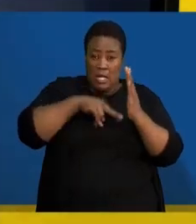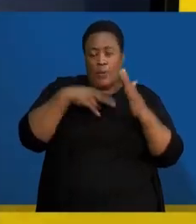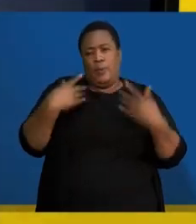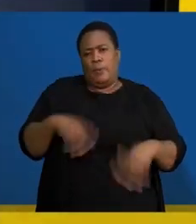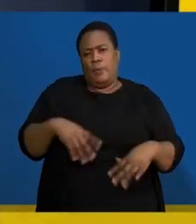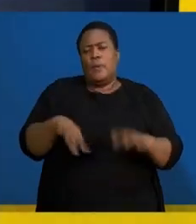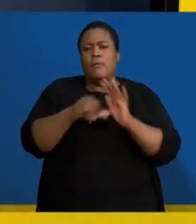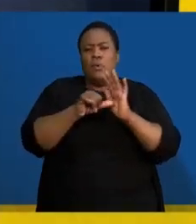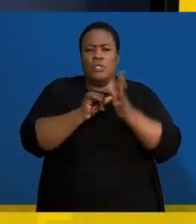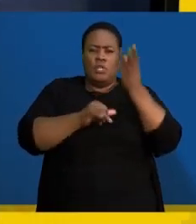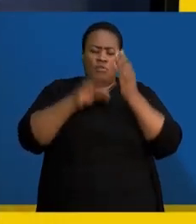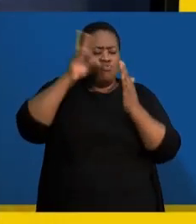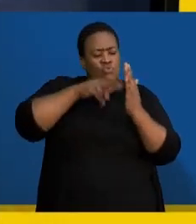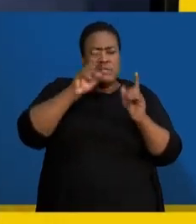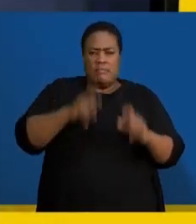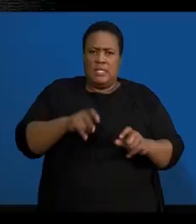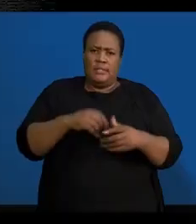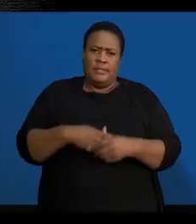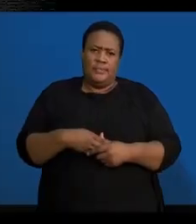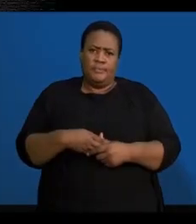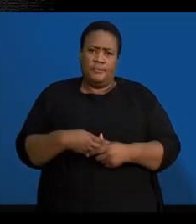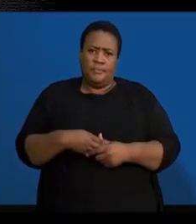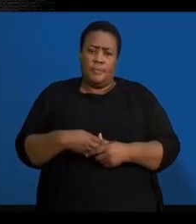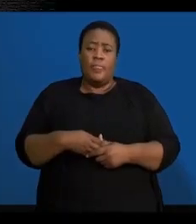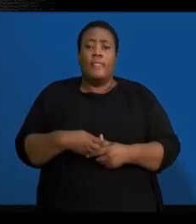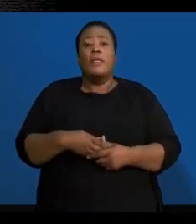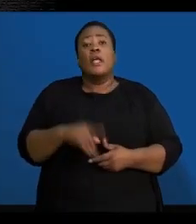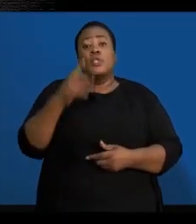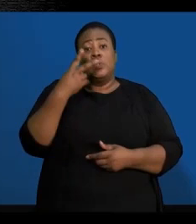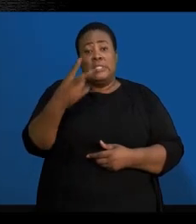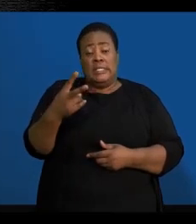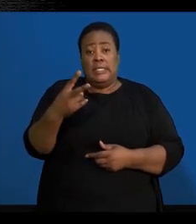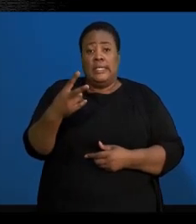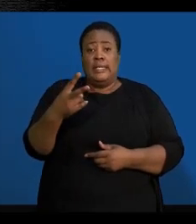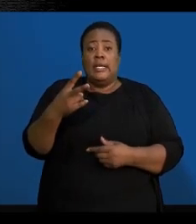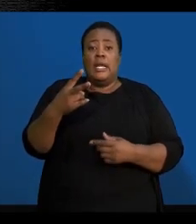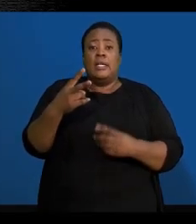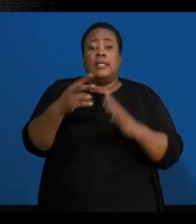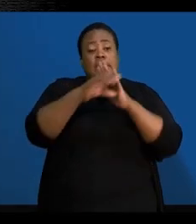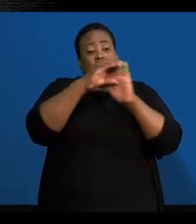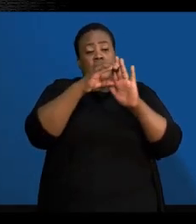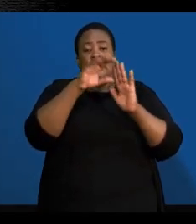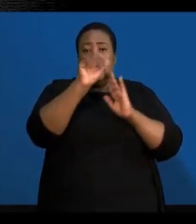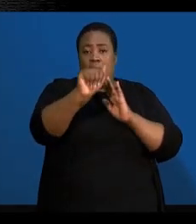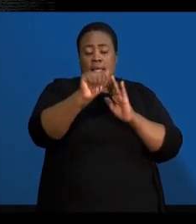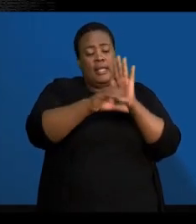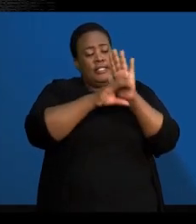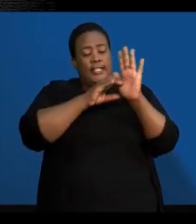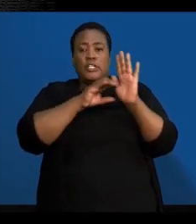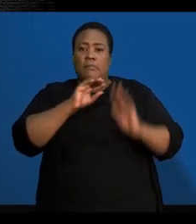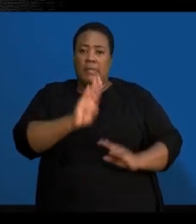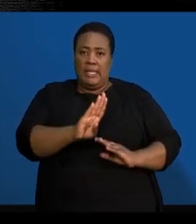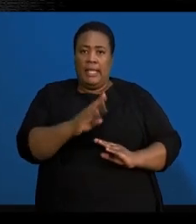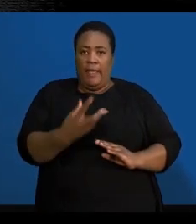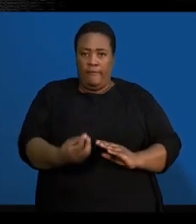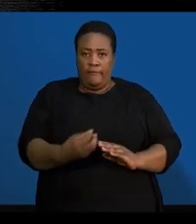150 marks for 3 hours. And as you can see, there are 2 sections. There is Section A and Section